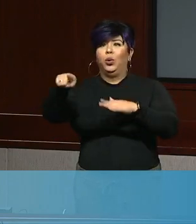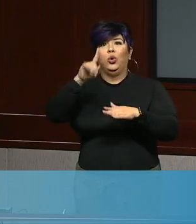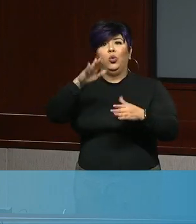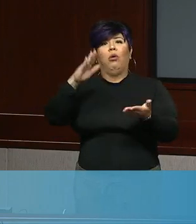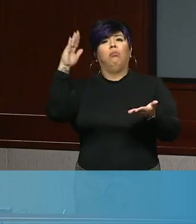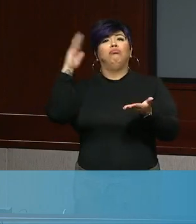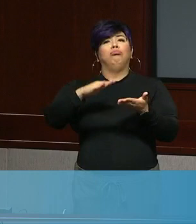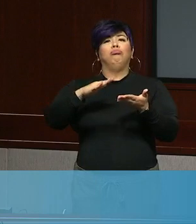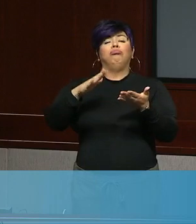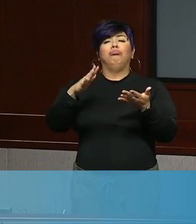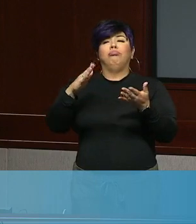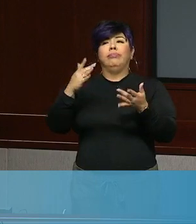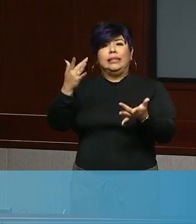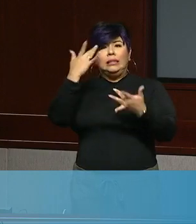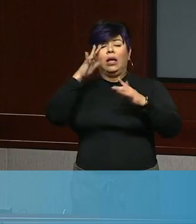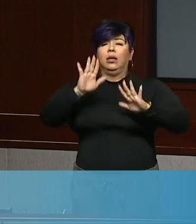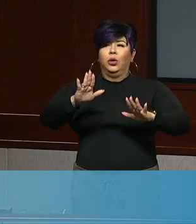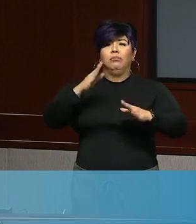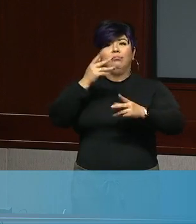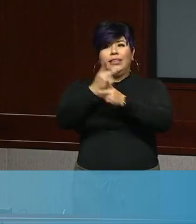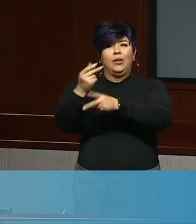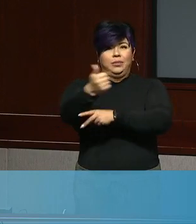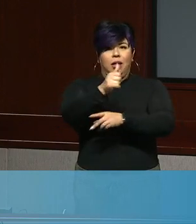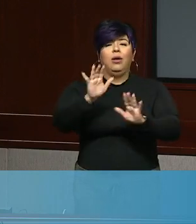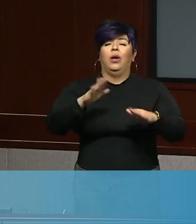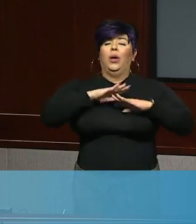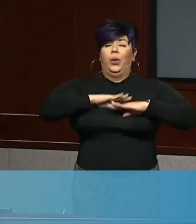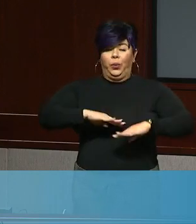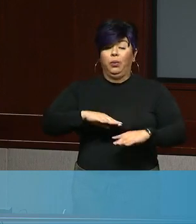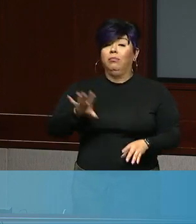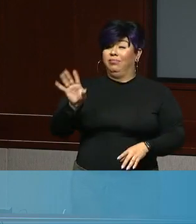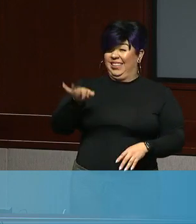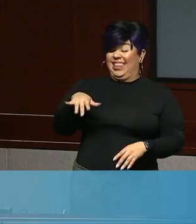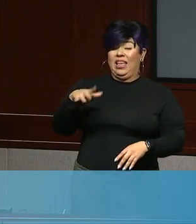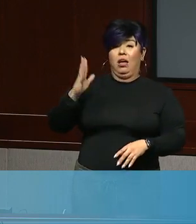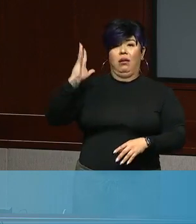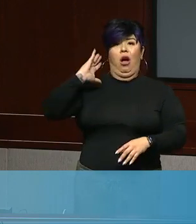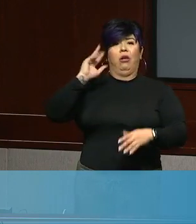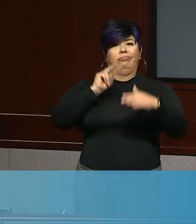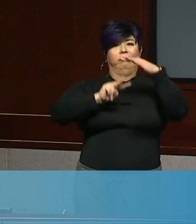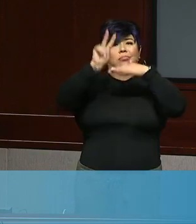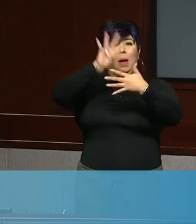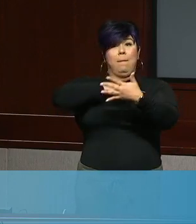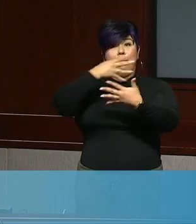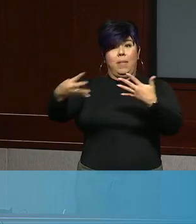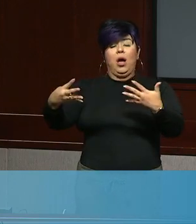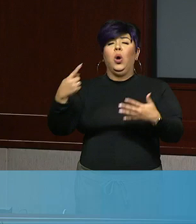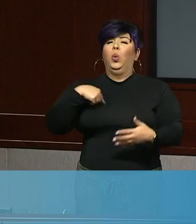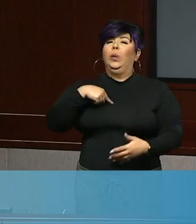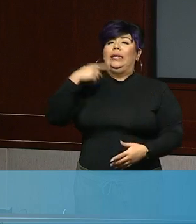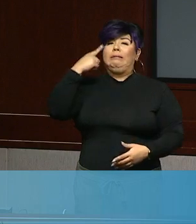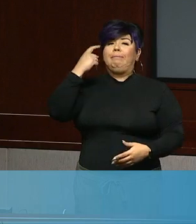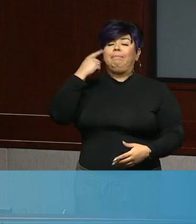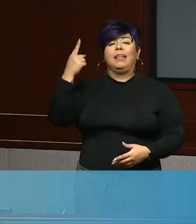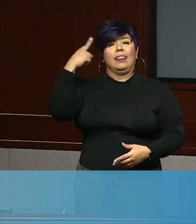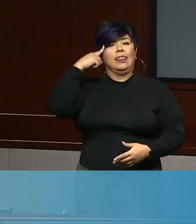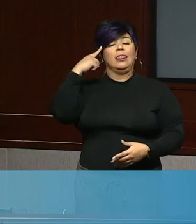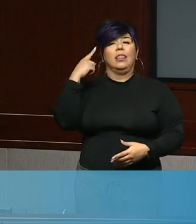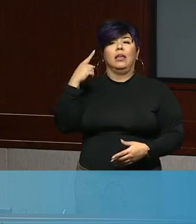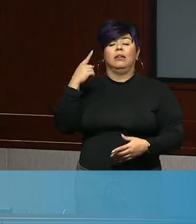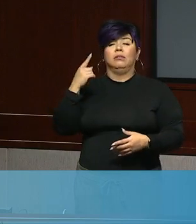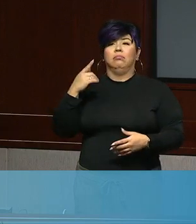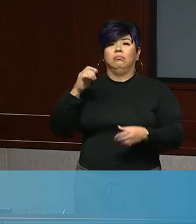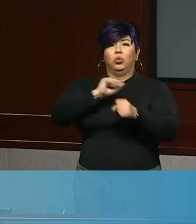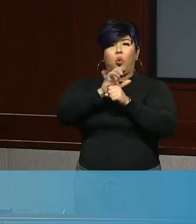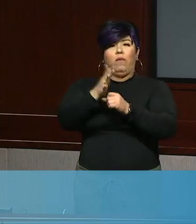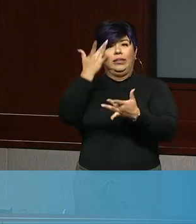mitigation measures. The modeling has not changed. It still shows that COVID-19 is expected to continue on the